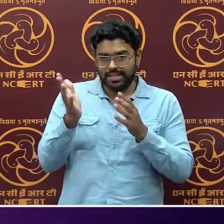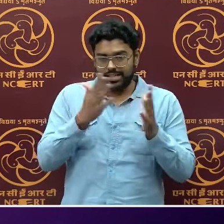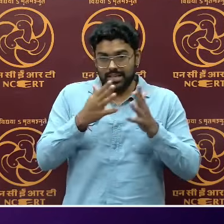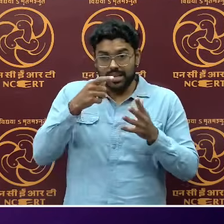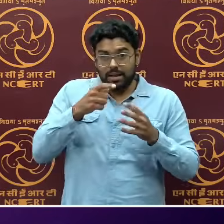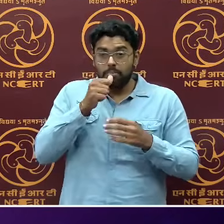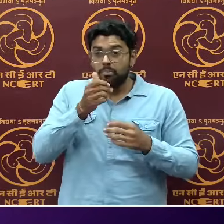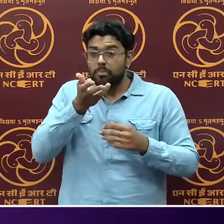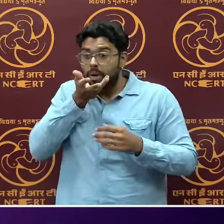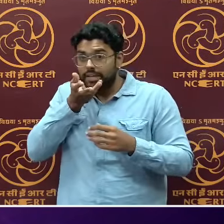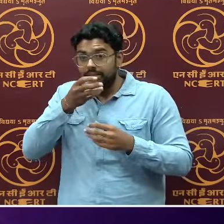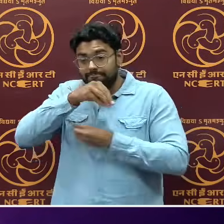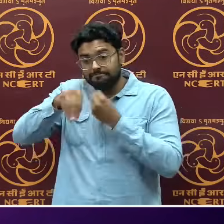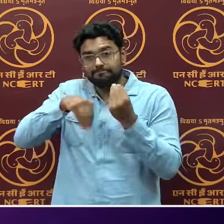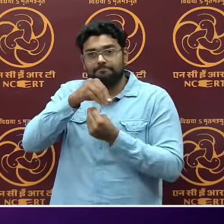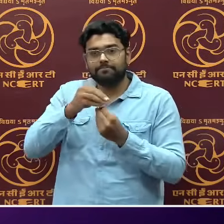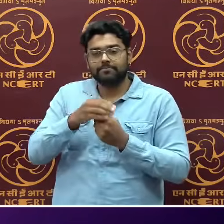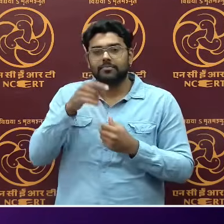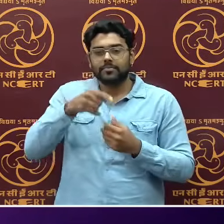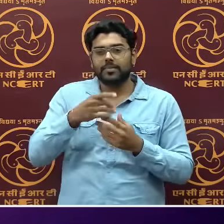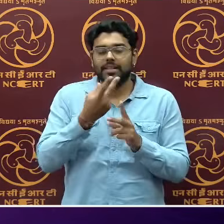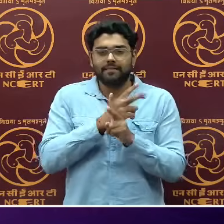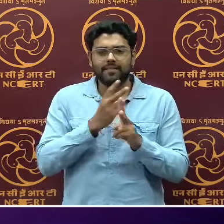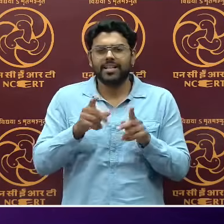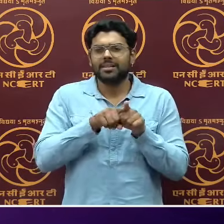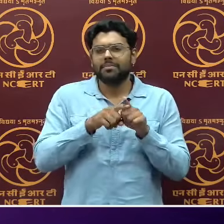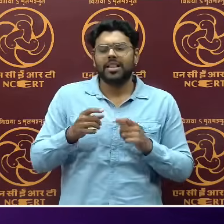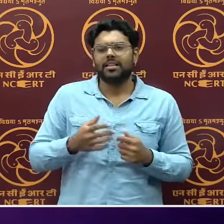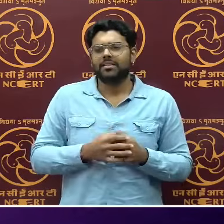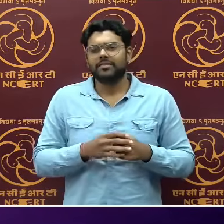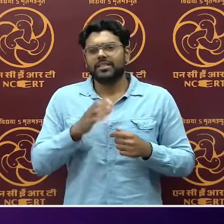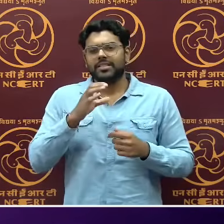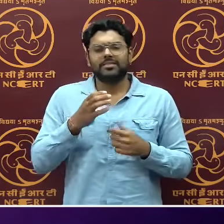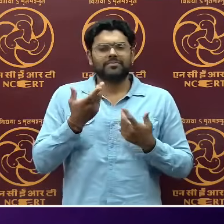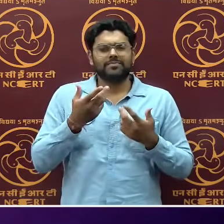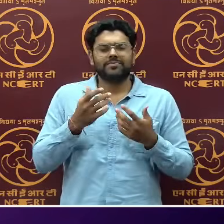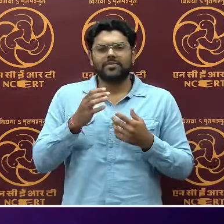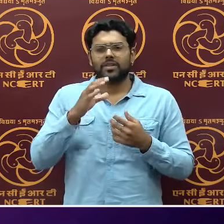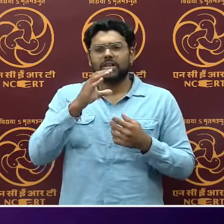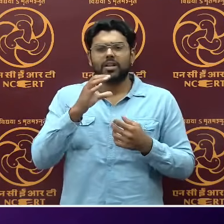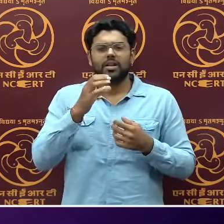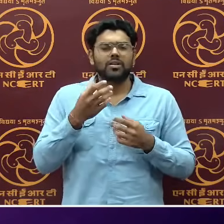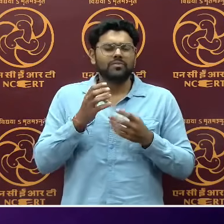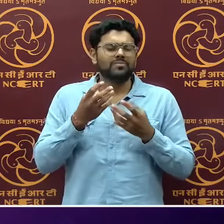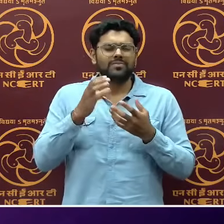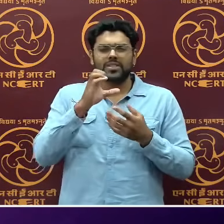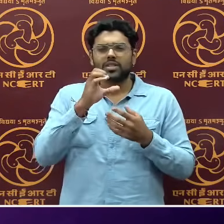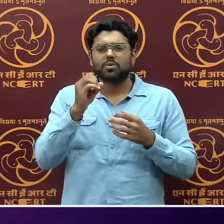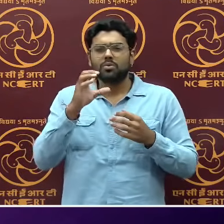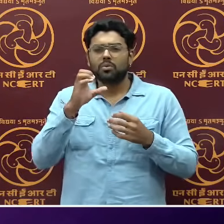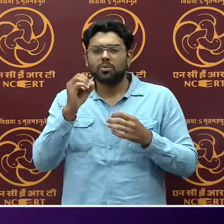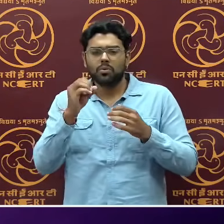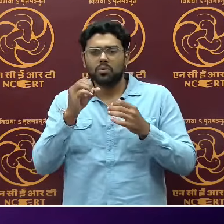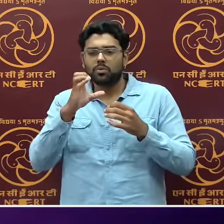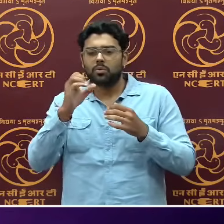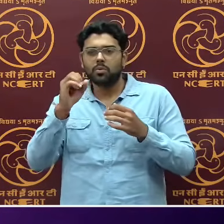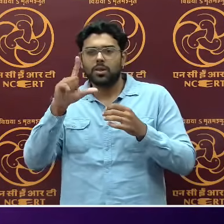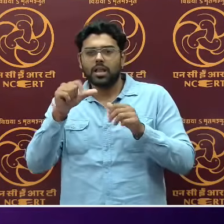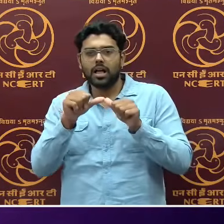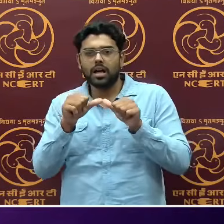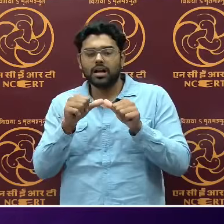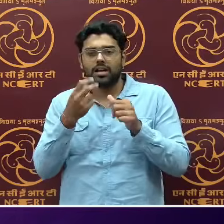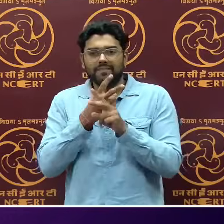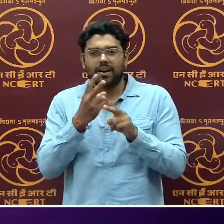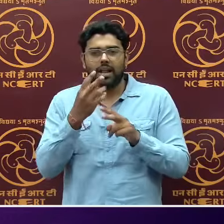liquid. Now that goes with aerated drinks, carbonated drinks or soft drinks for that. Oxygen dissolved